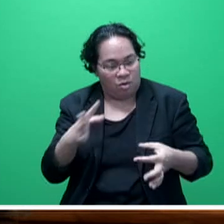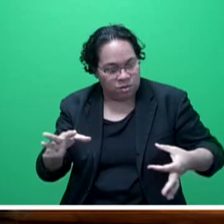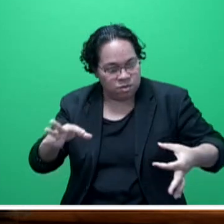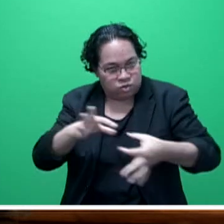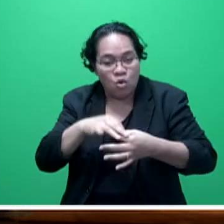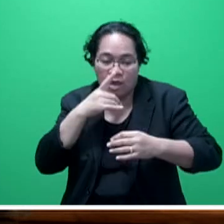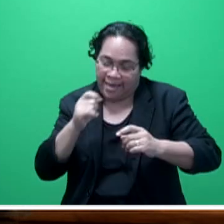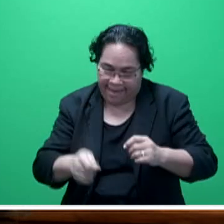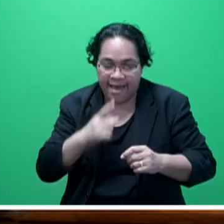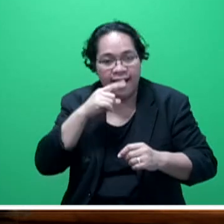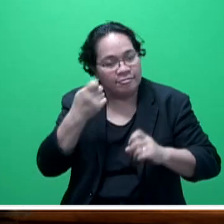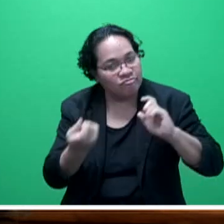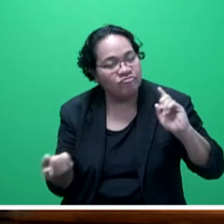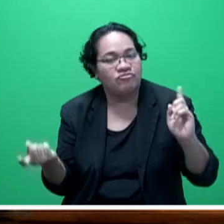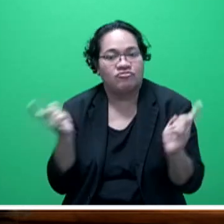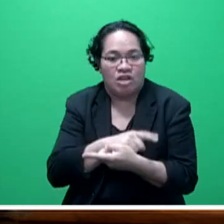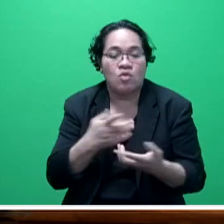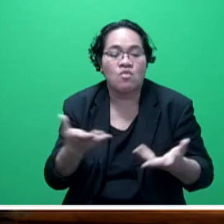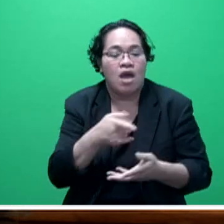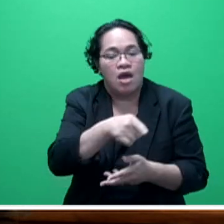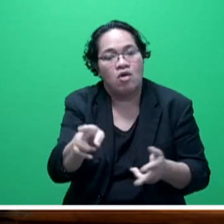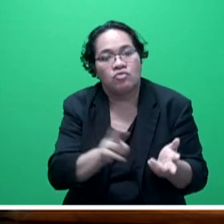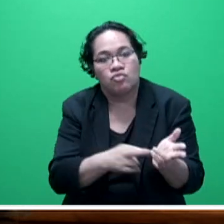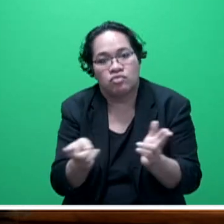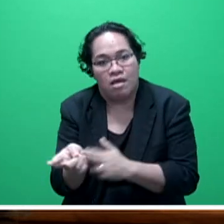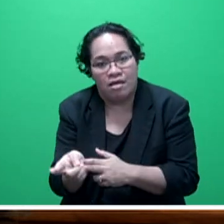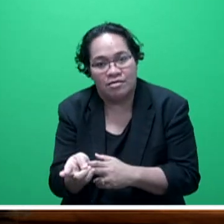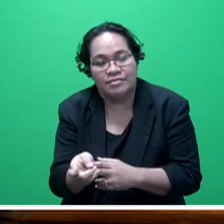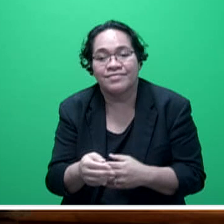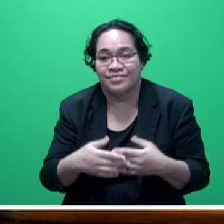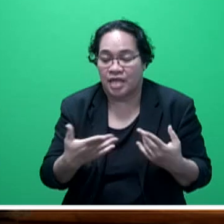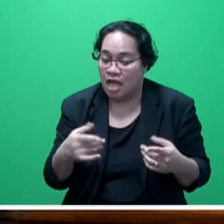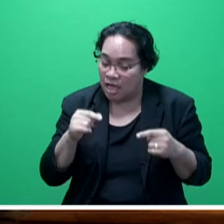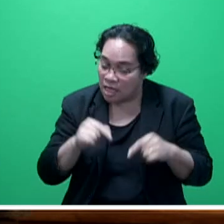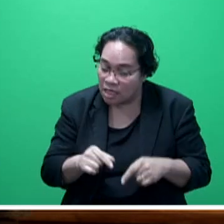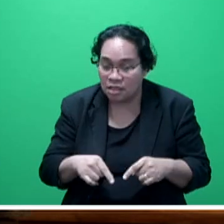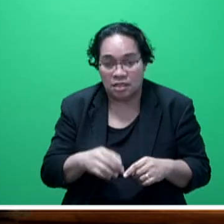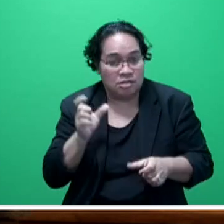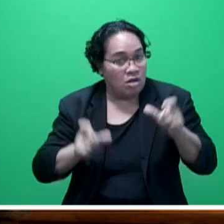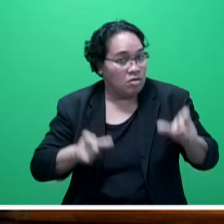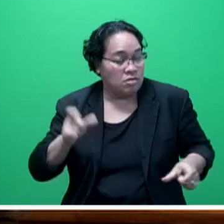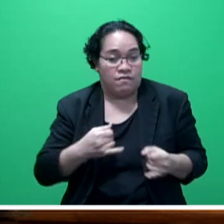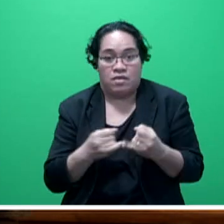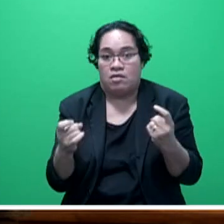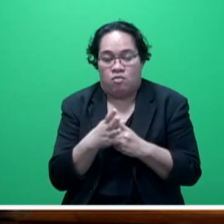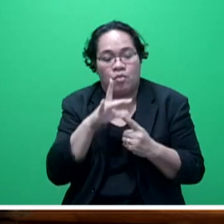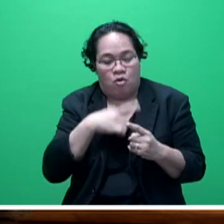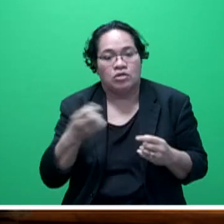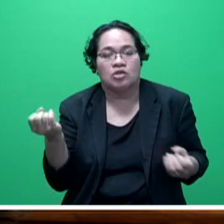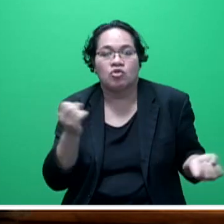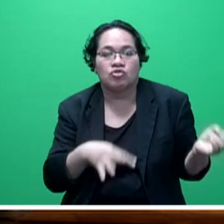transformation in the rural areas. These players are important as they all contribute to the supply